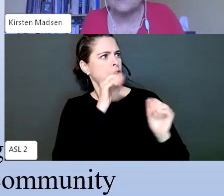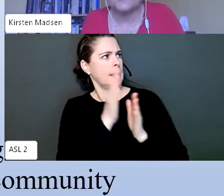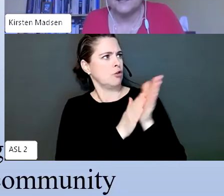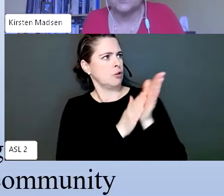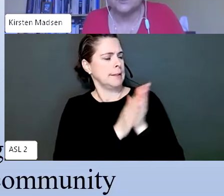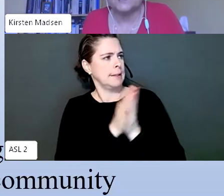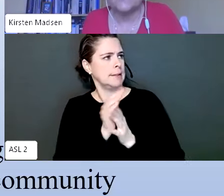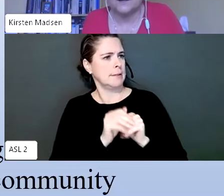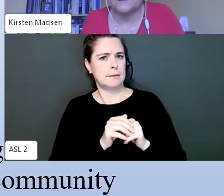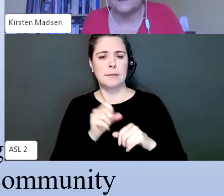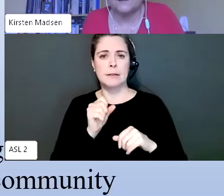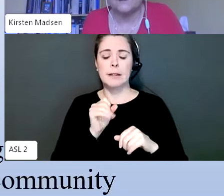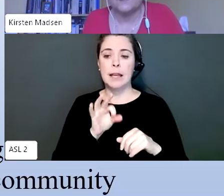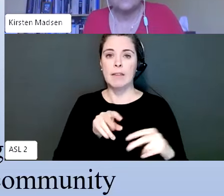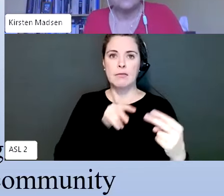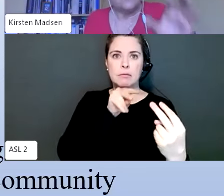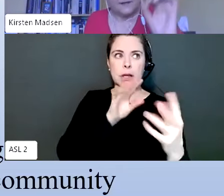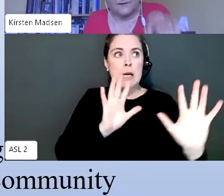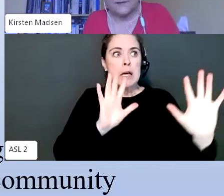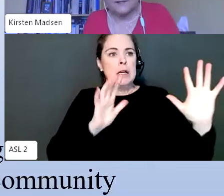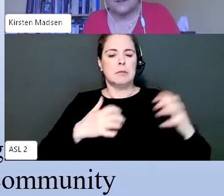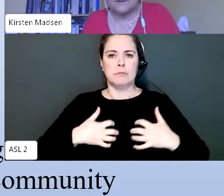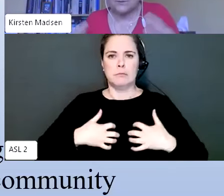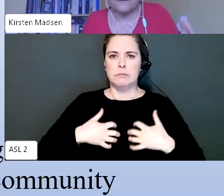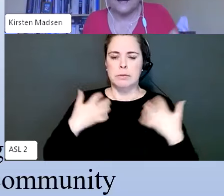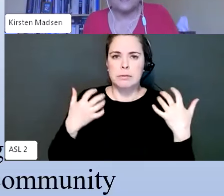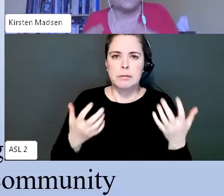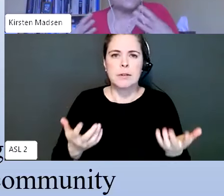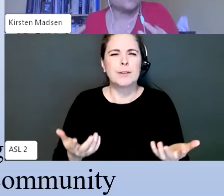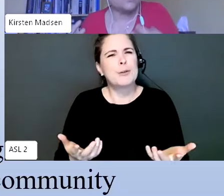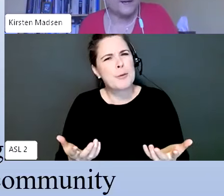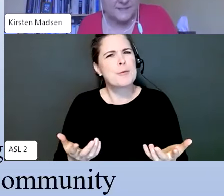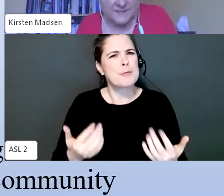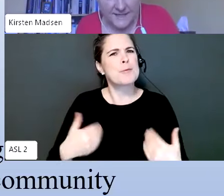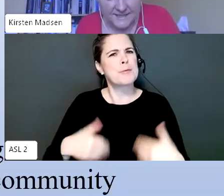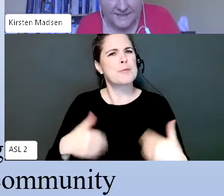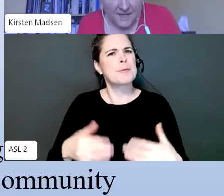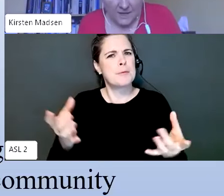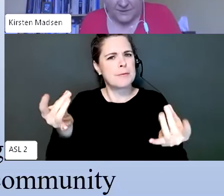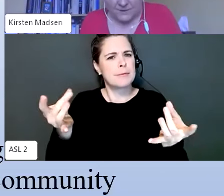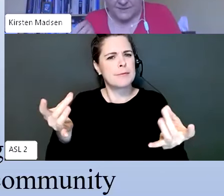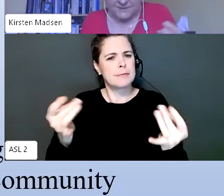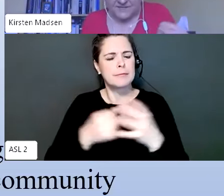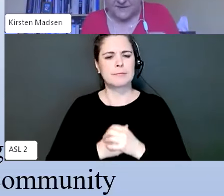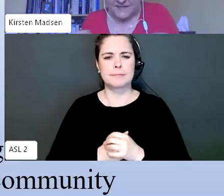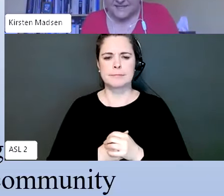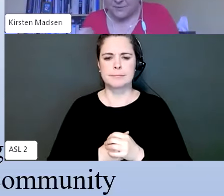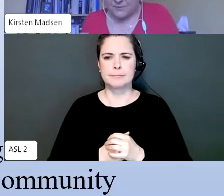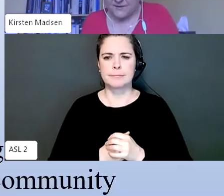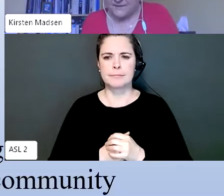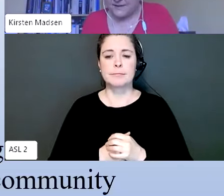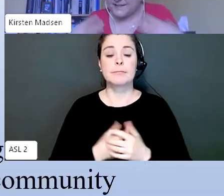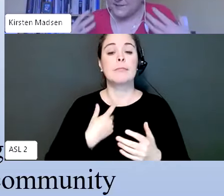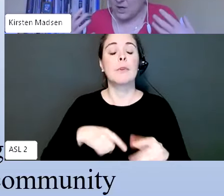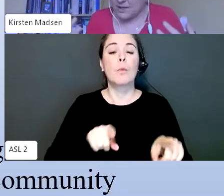eye means that you're aggressive and hostile. The other thing too that we've added is awareness raising. So a specific example